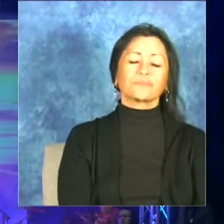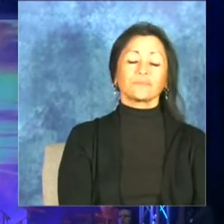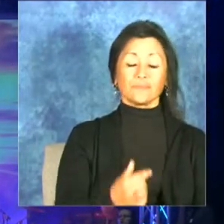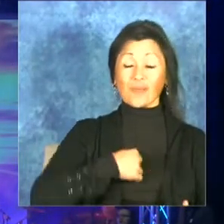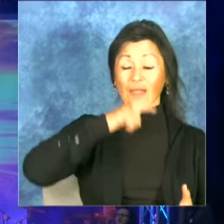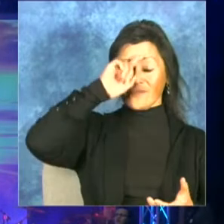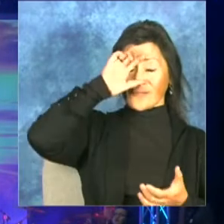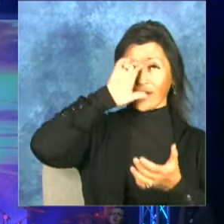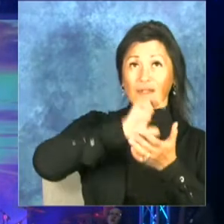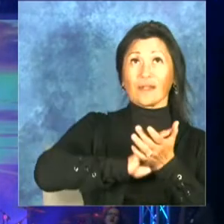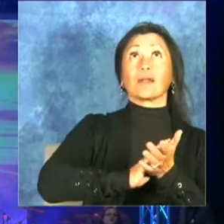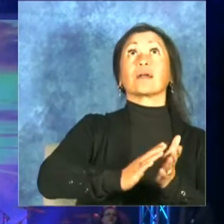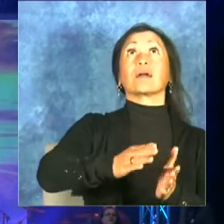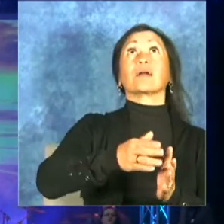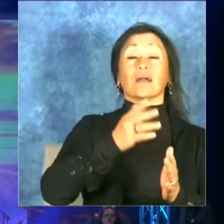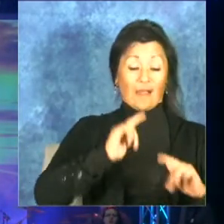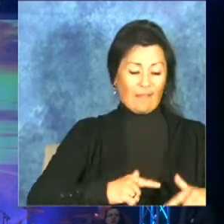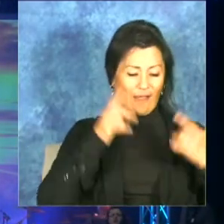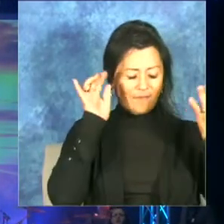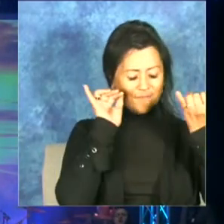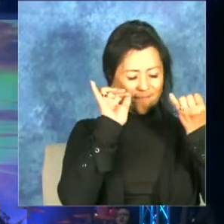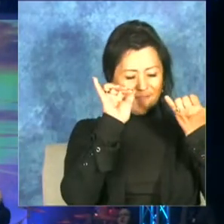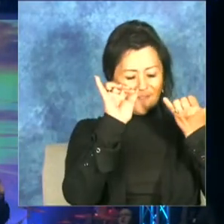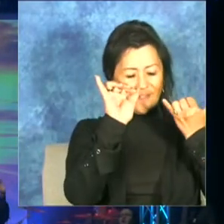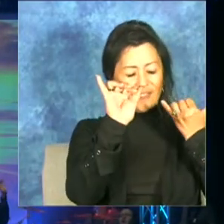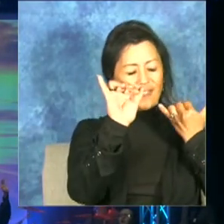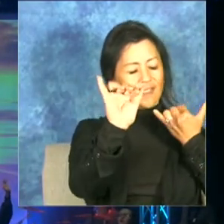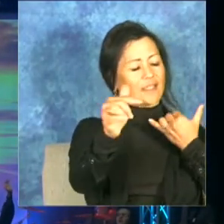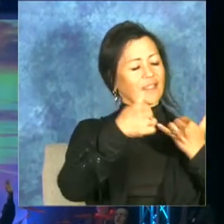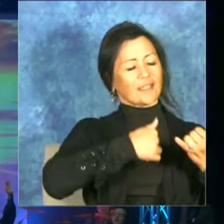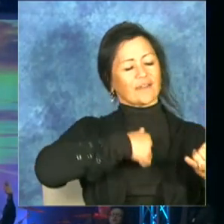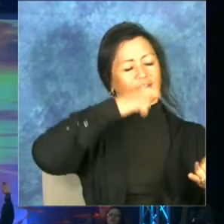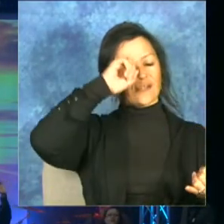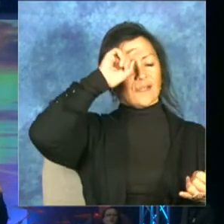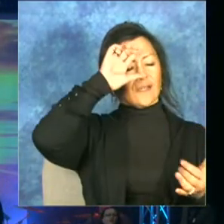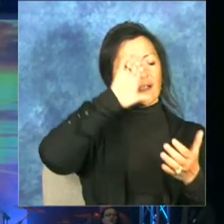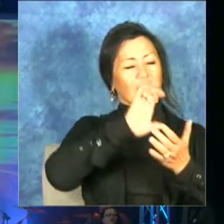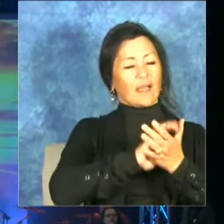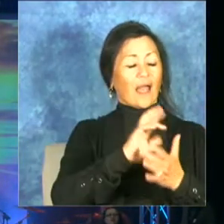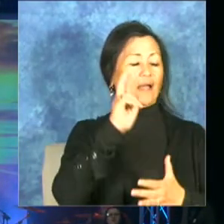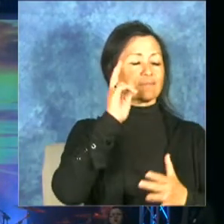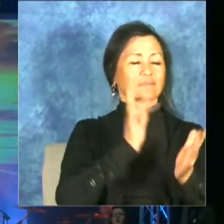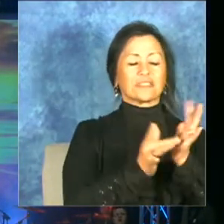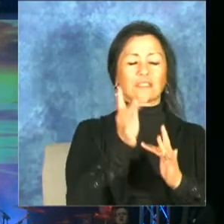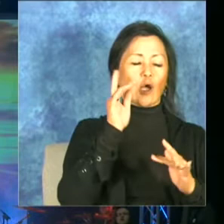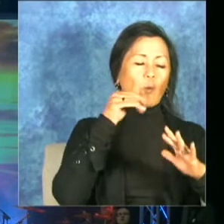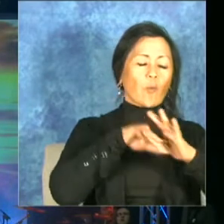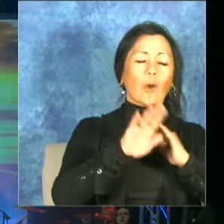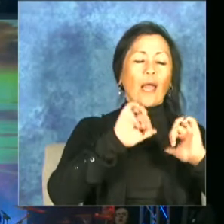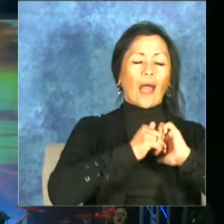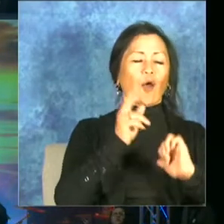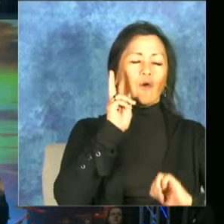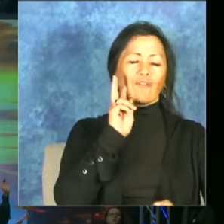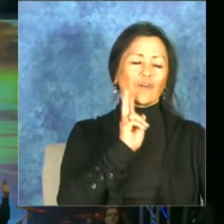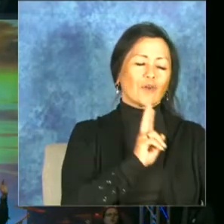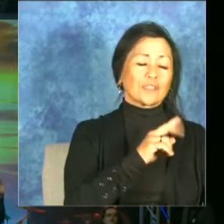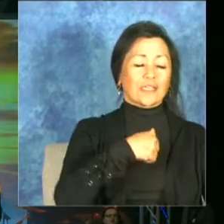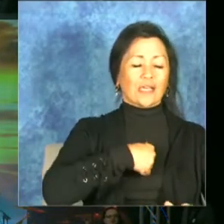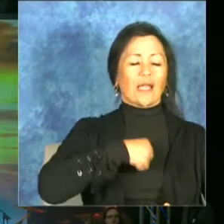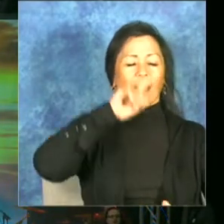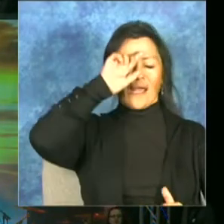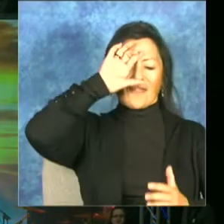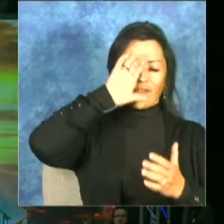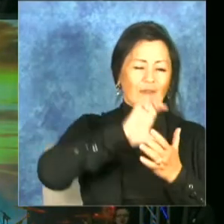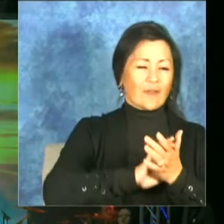I believe in life eternal. I believe in the virgin birth. I believe